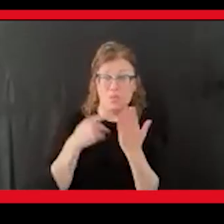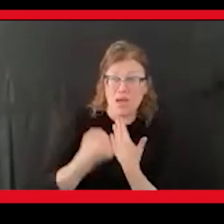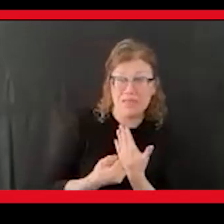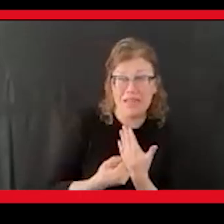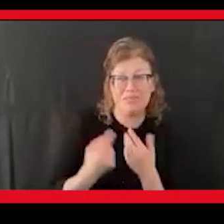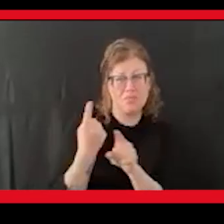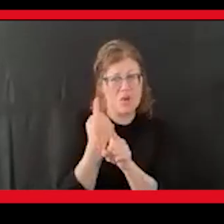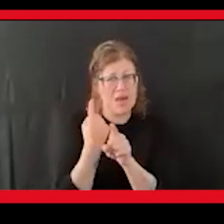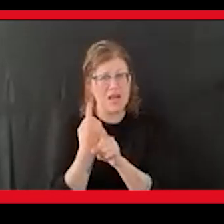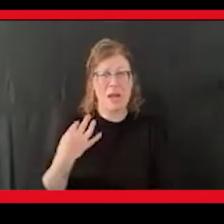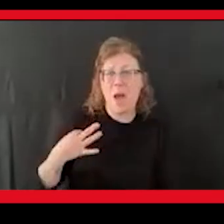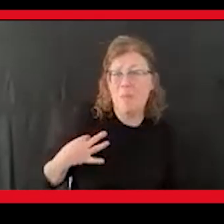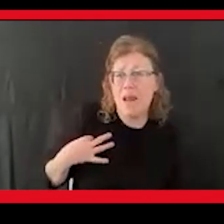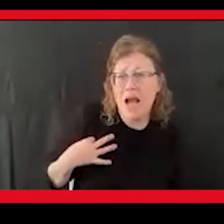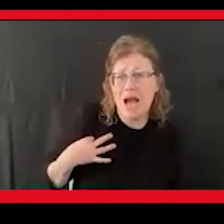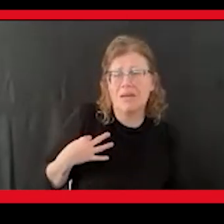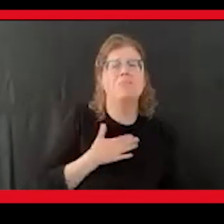advance.